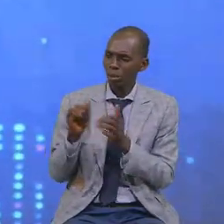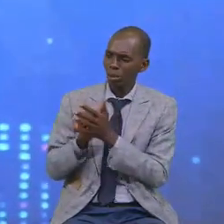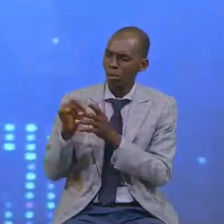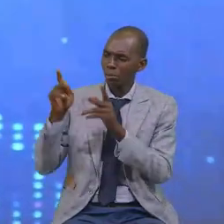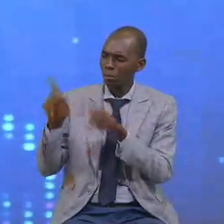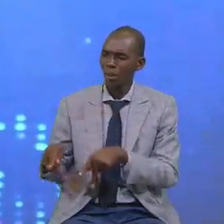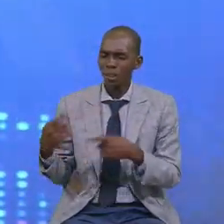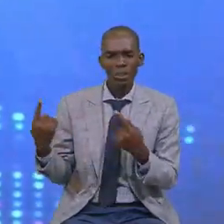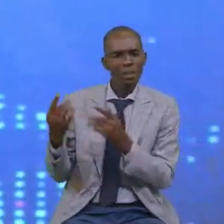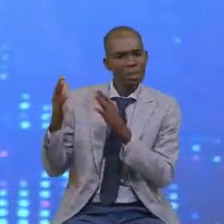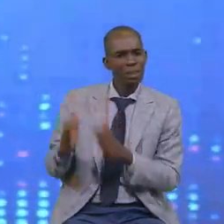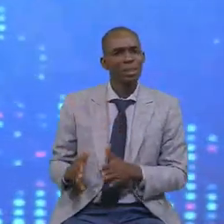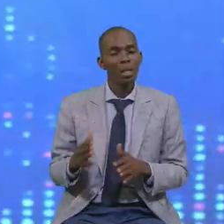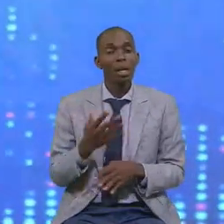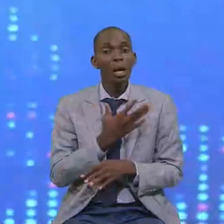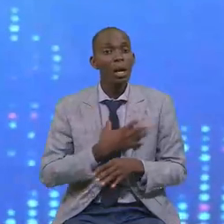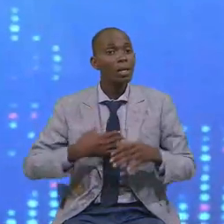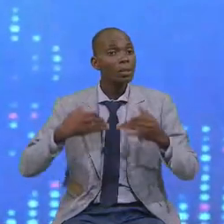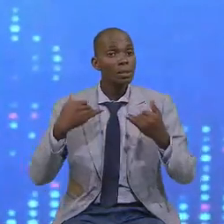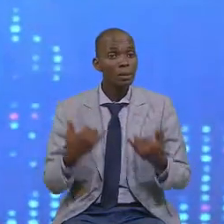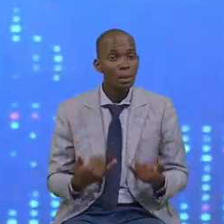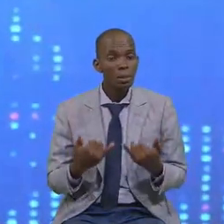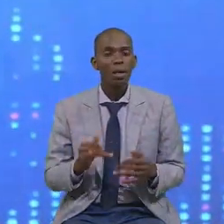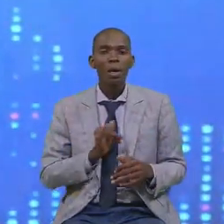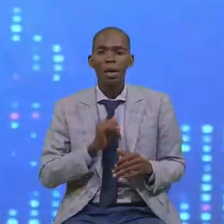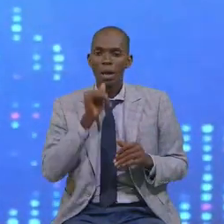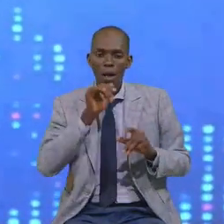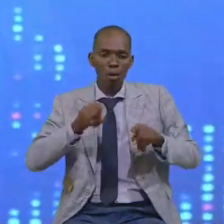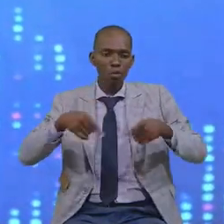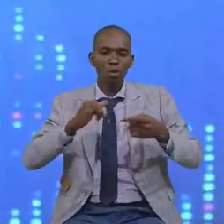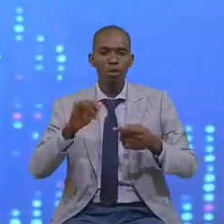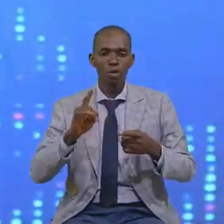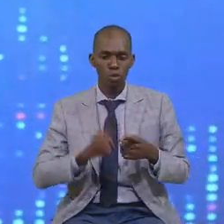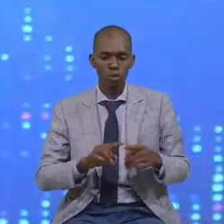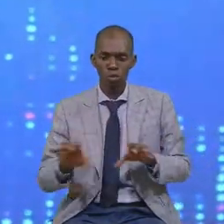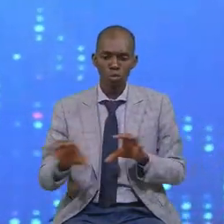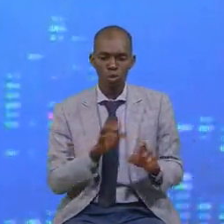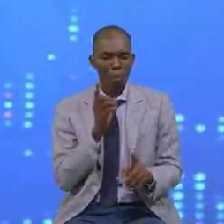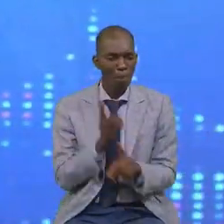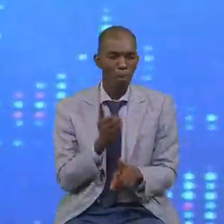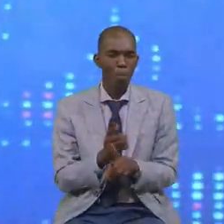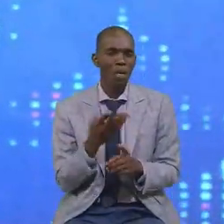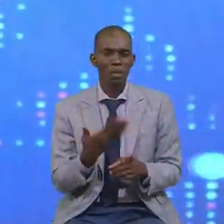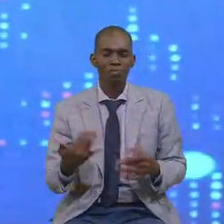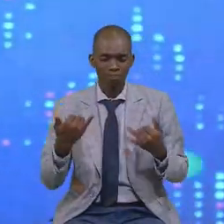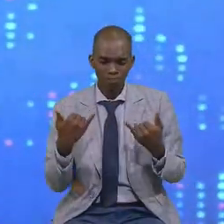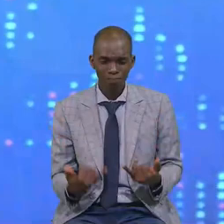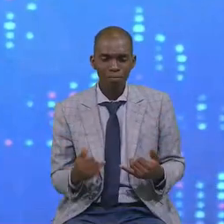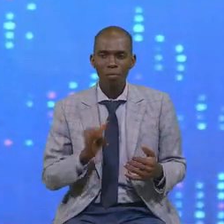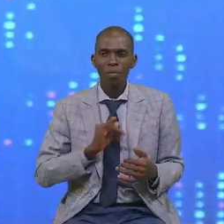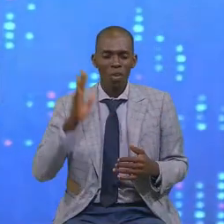And now I'm going to set things right. I will